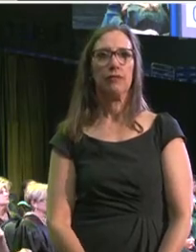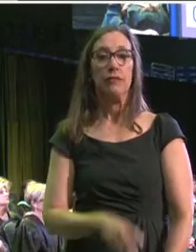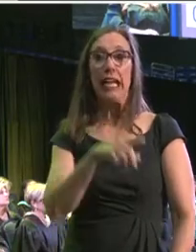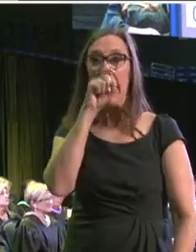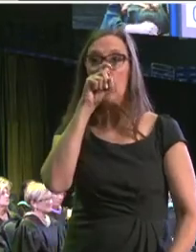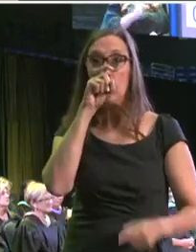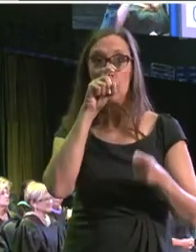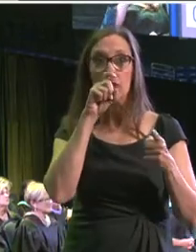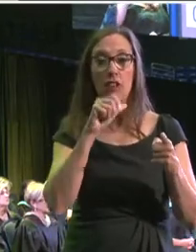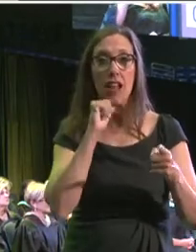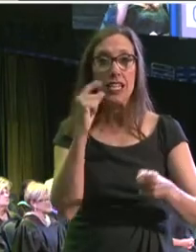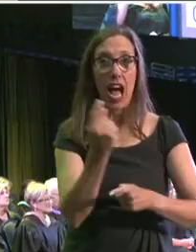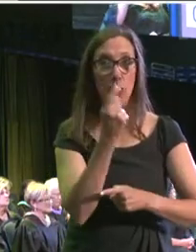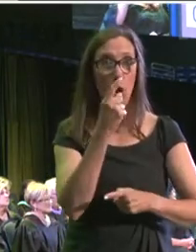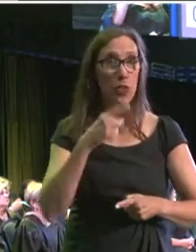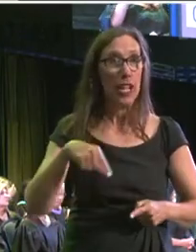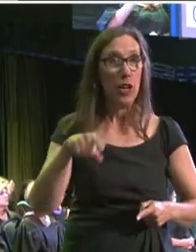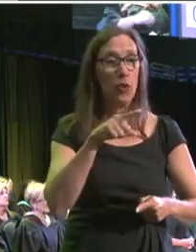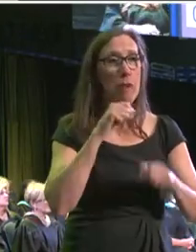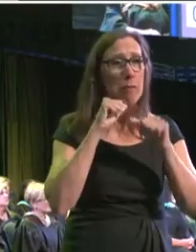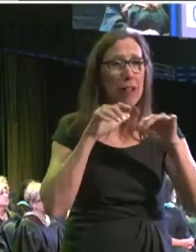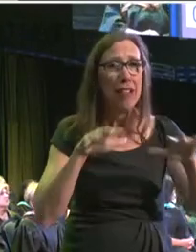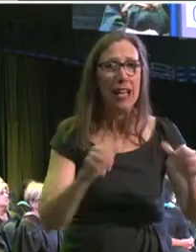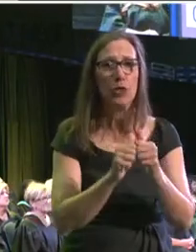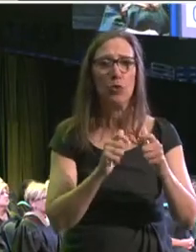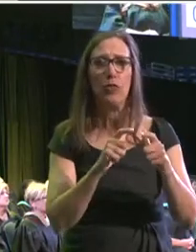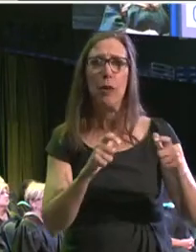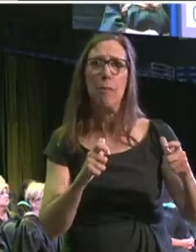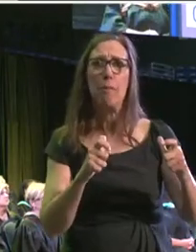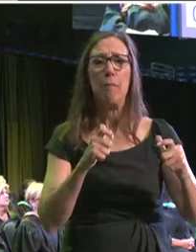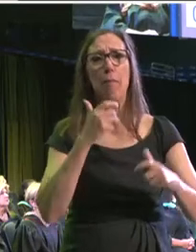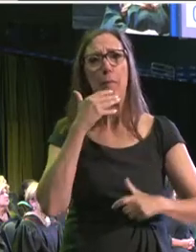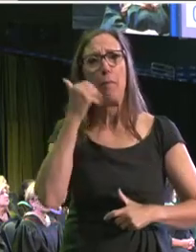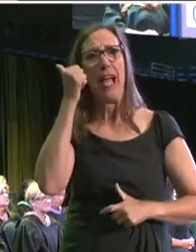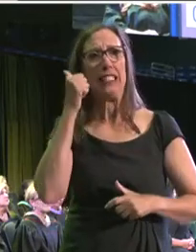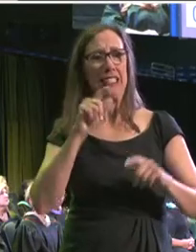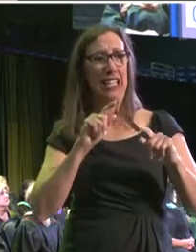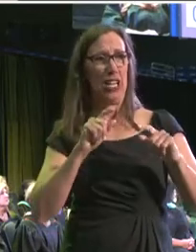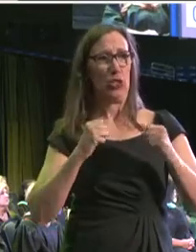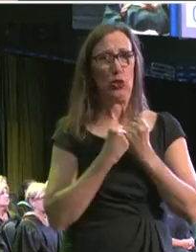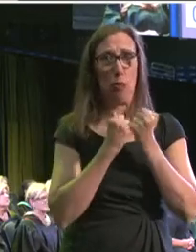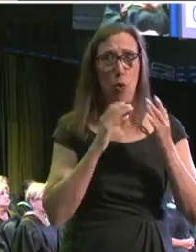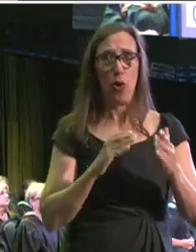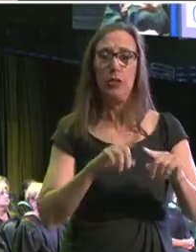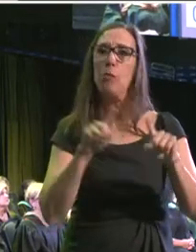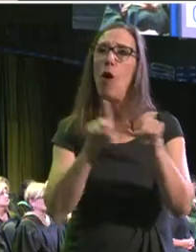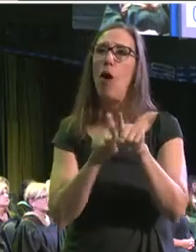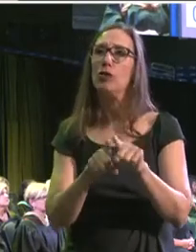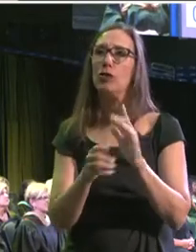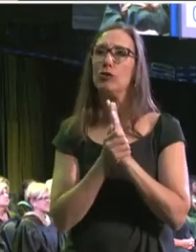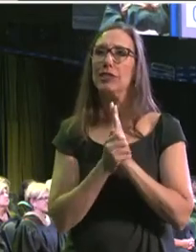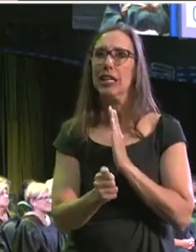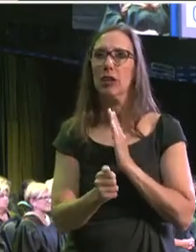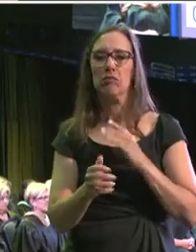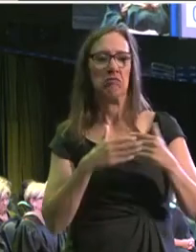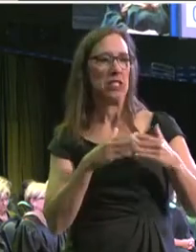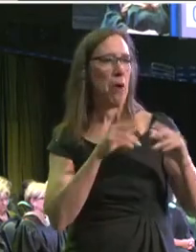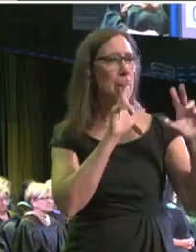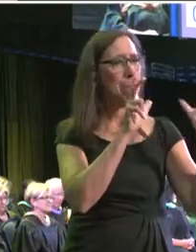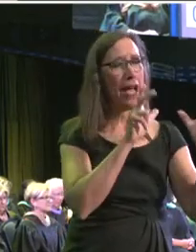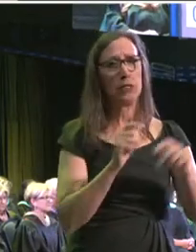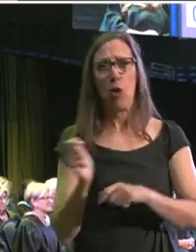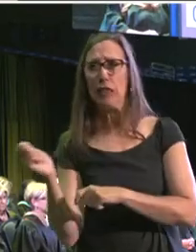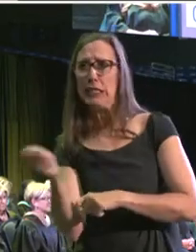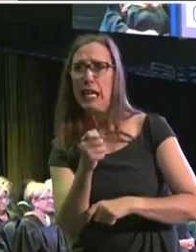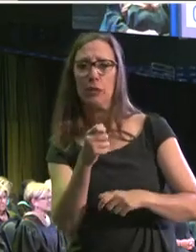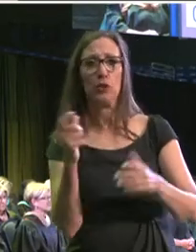Eagles, not only have we been blessed with the greatest team of supporters, we have been blessed with great talent. Whether it is our basketball or tennis